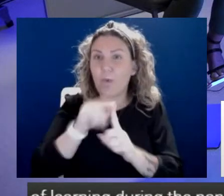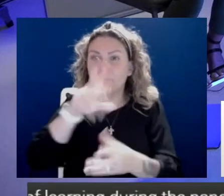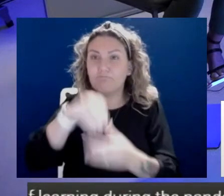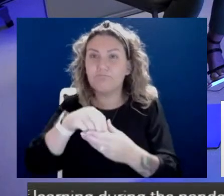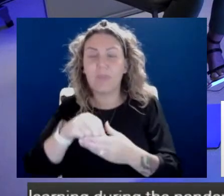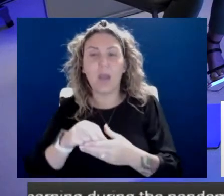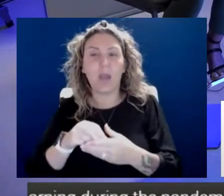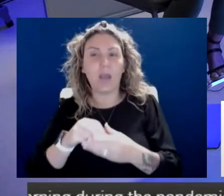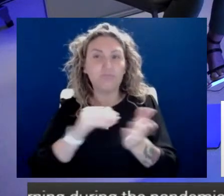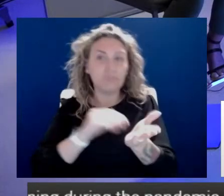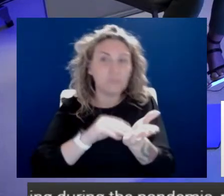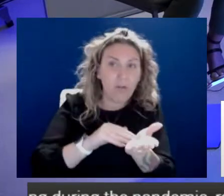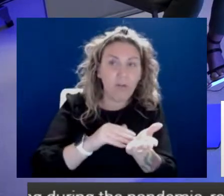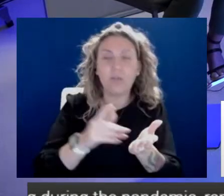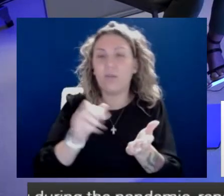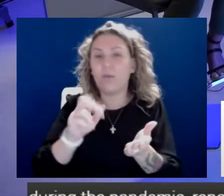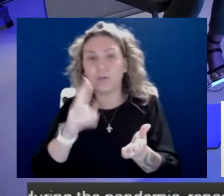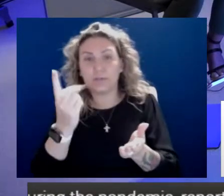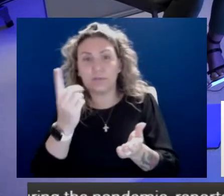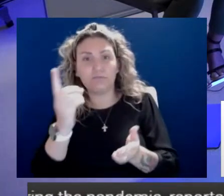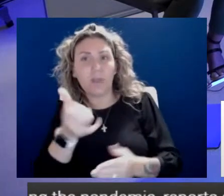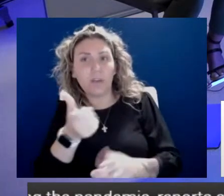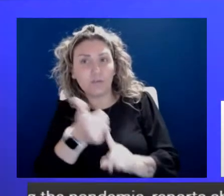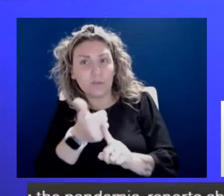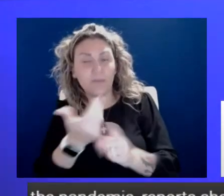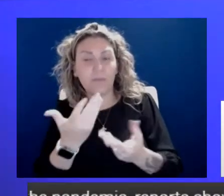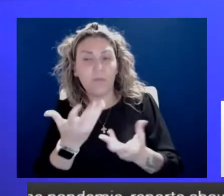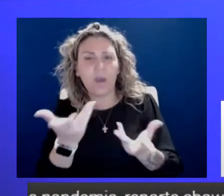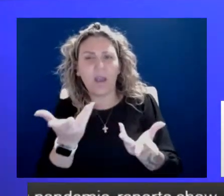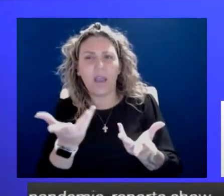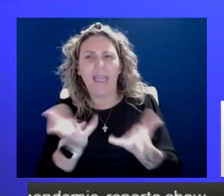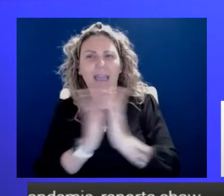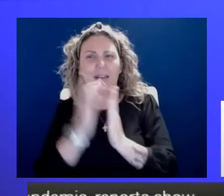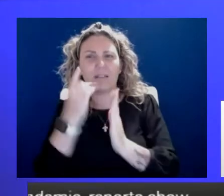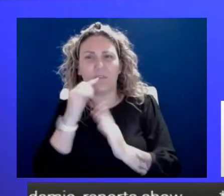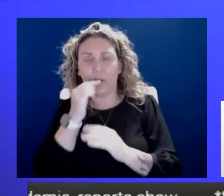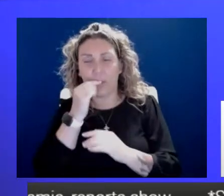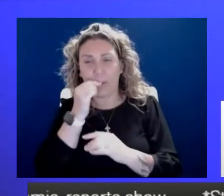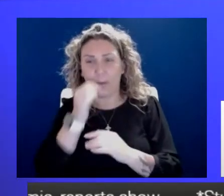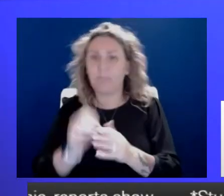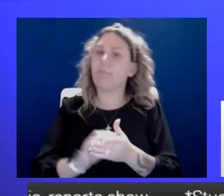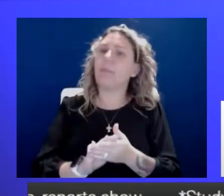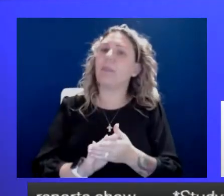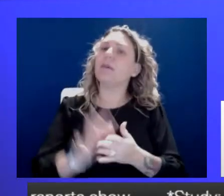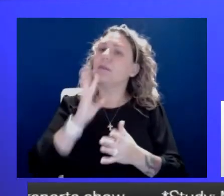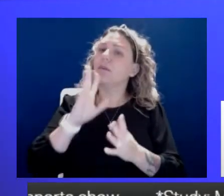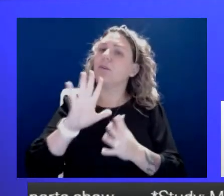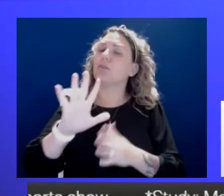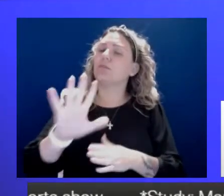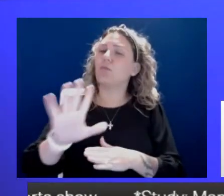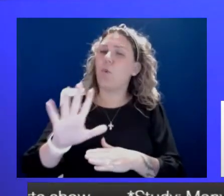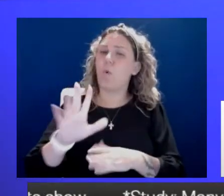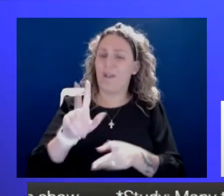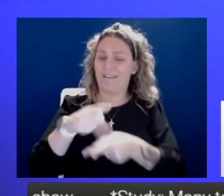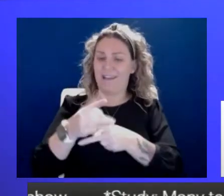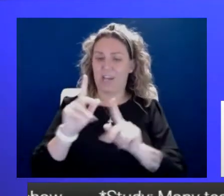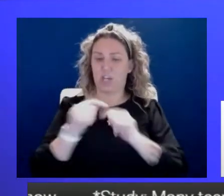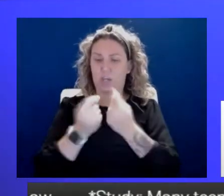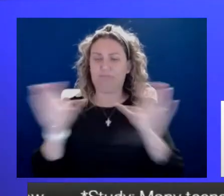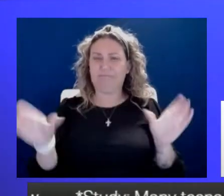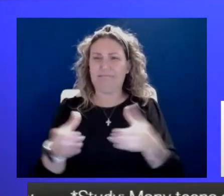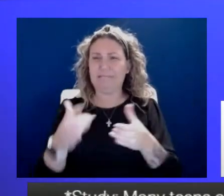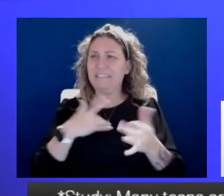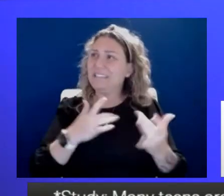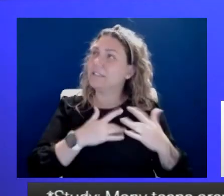provider or someone like yourself, what do they need to be asking for? I think just talking with your care team, letting them know you have a concern or an